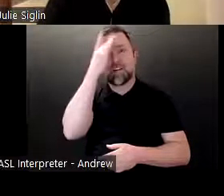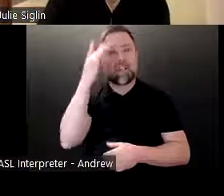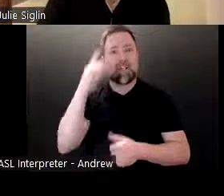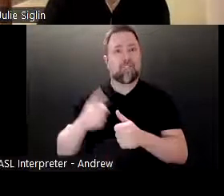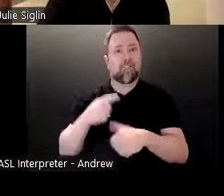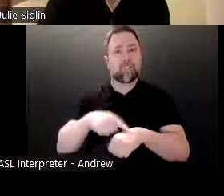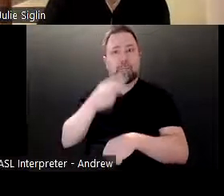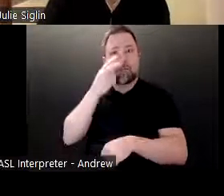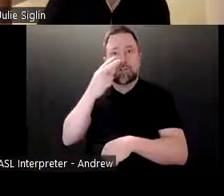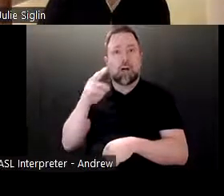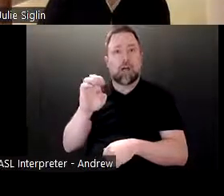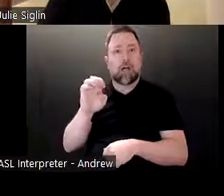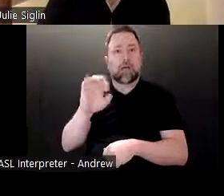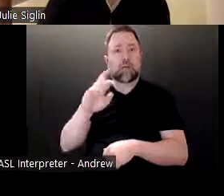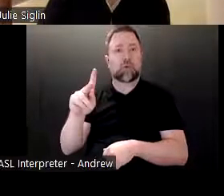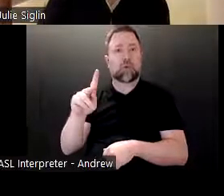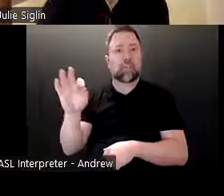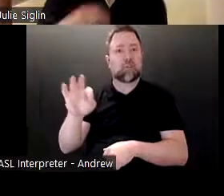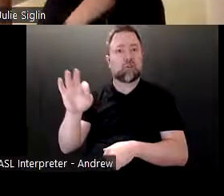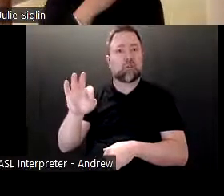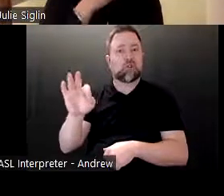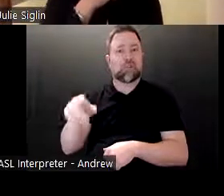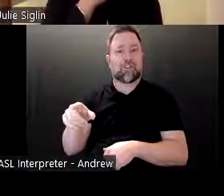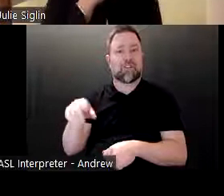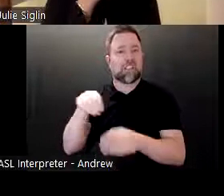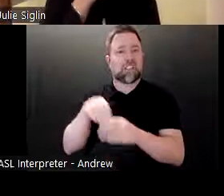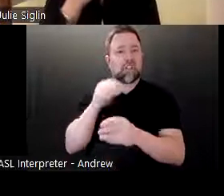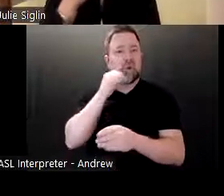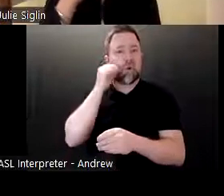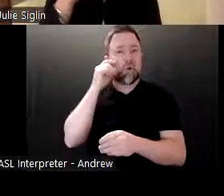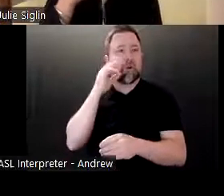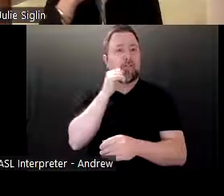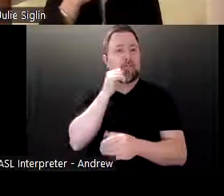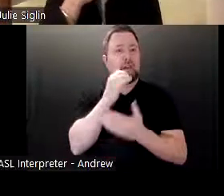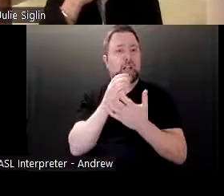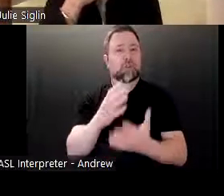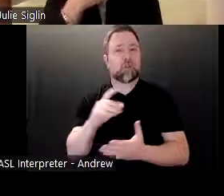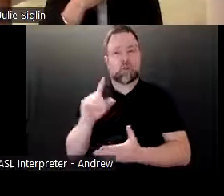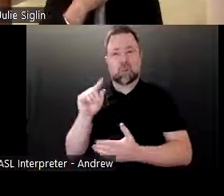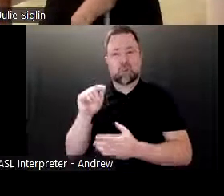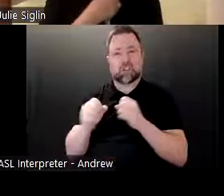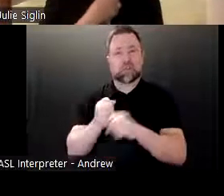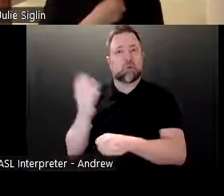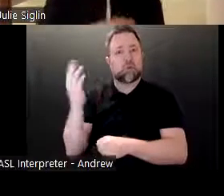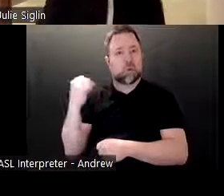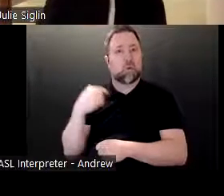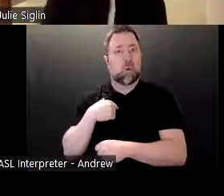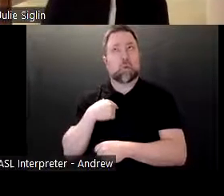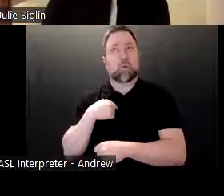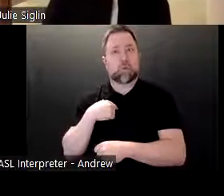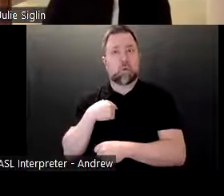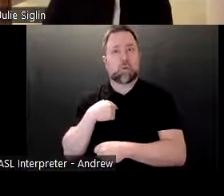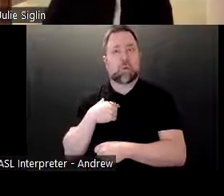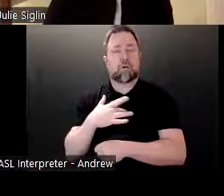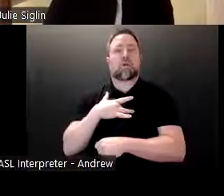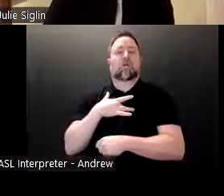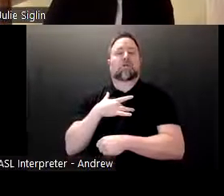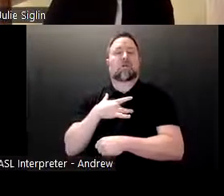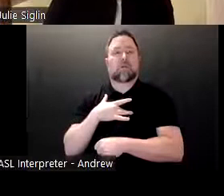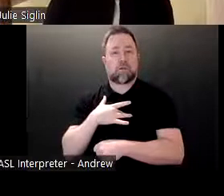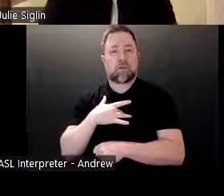an Esherick piece of furniture in the home of a private collector almost 20 years ago. I was struck by